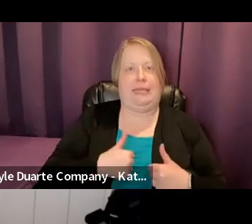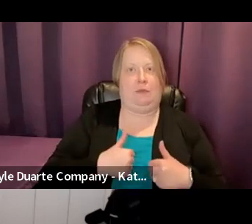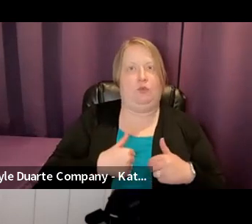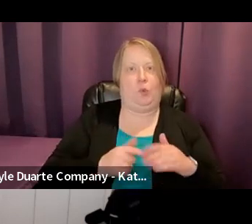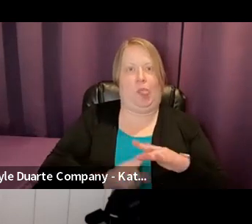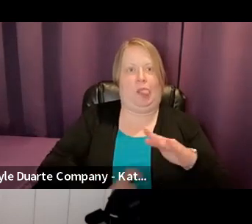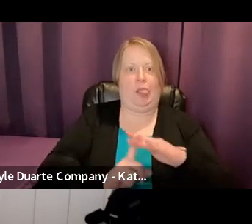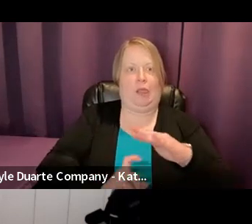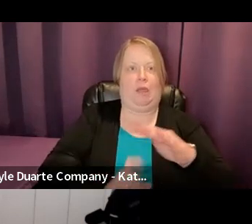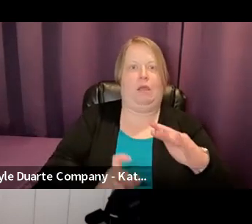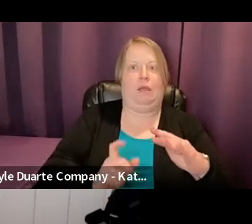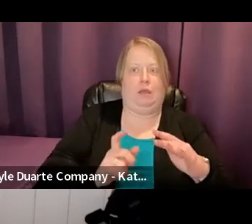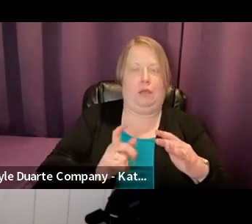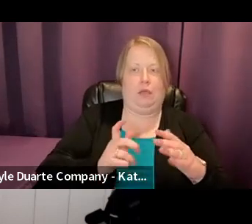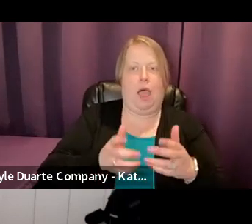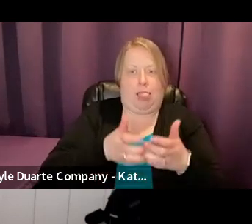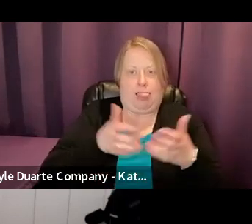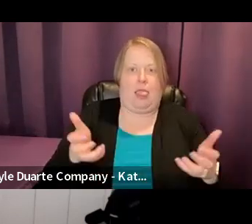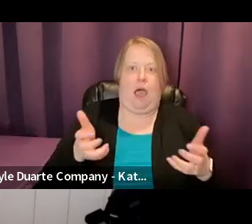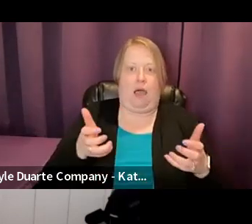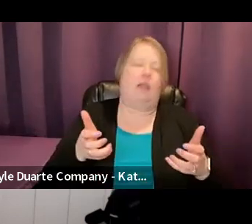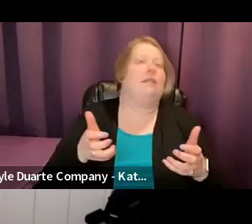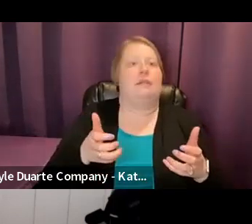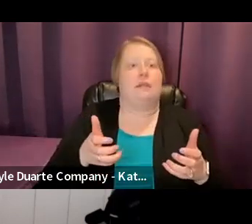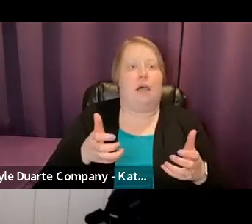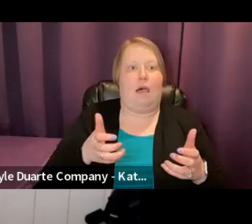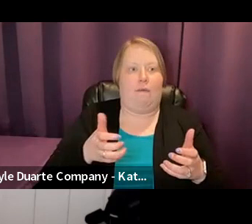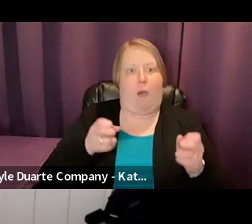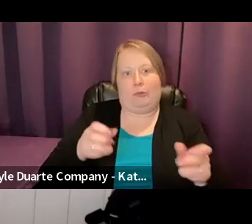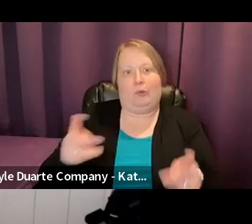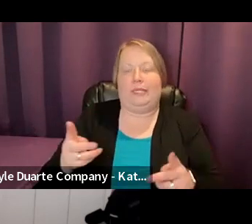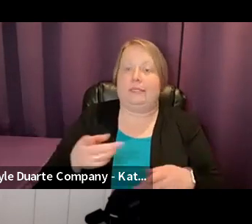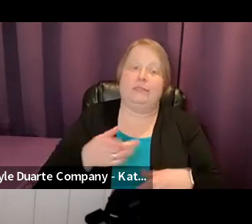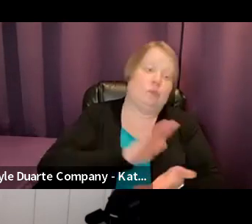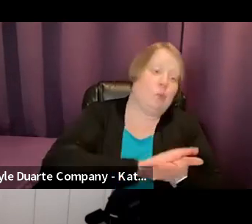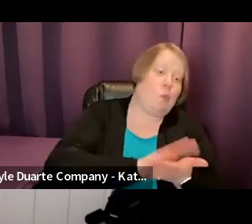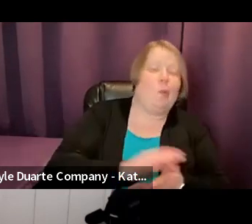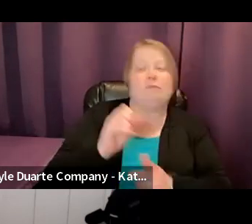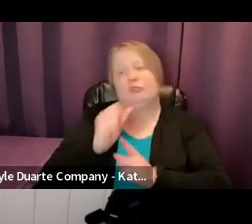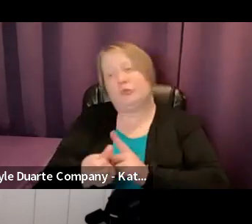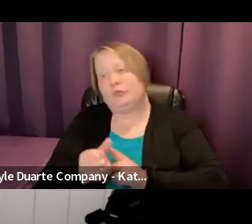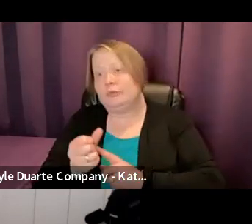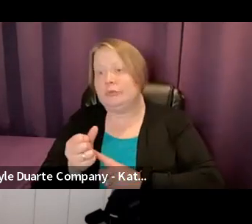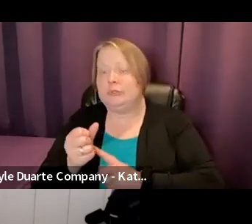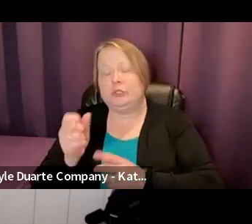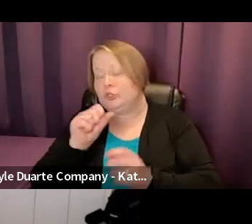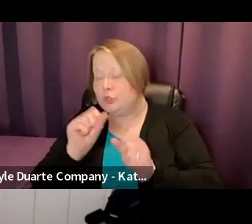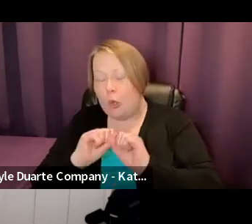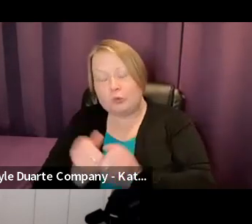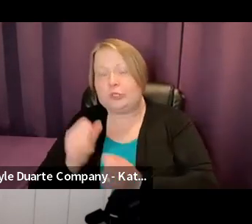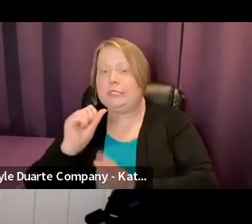cracks everywhere, from school to just social situations. And I